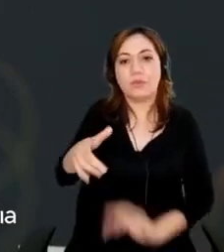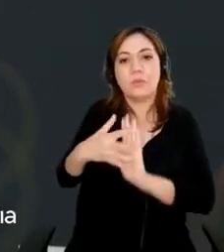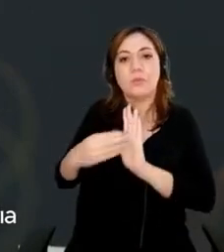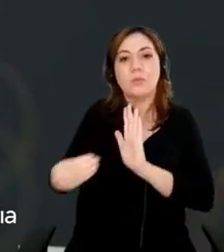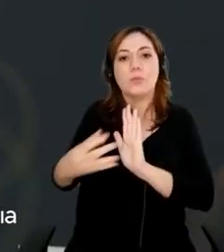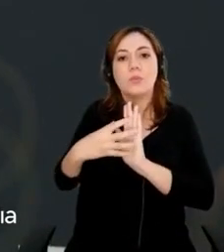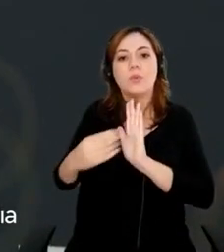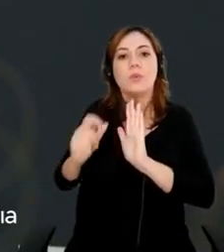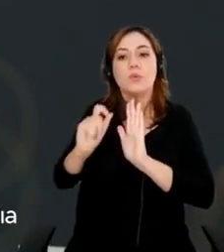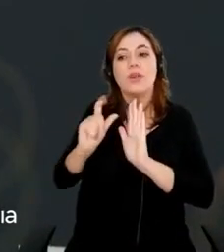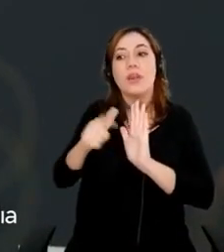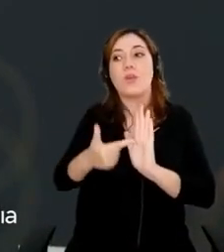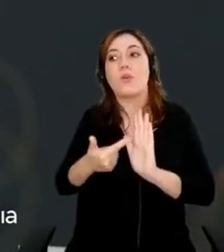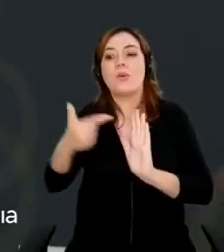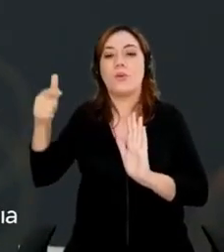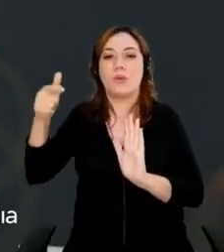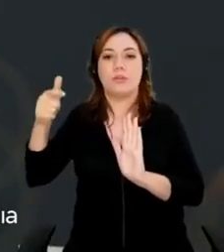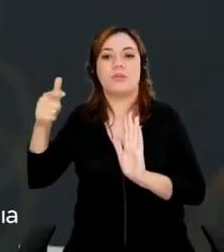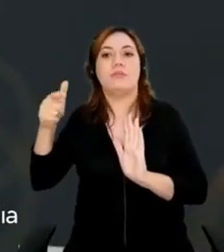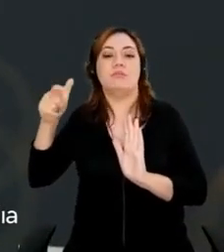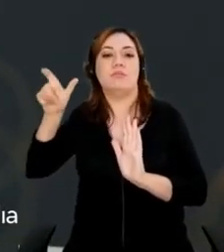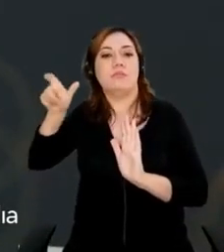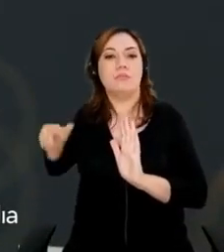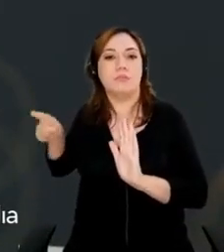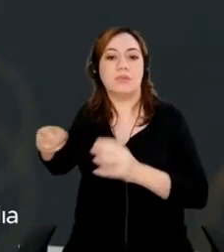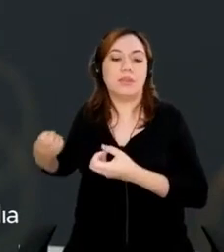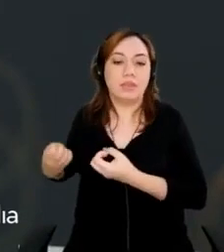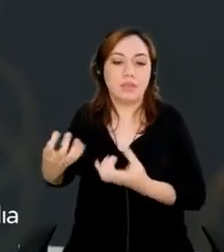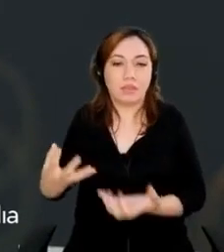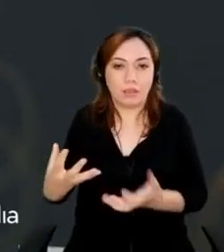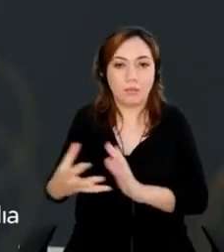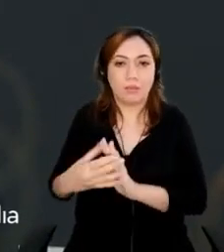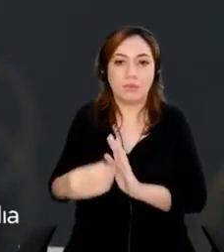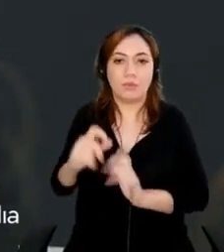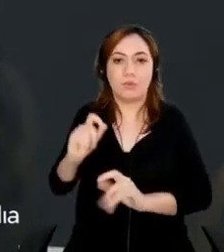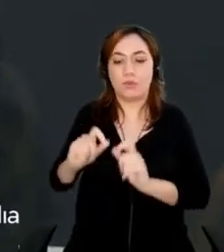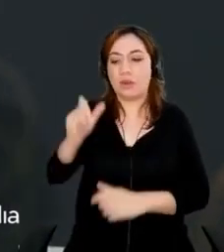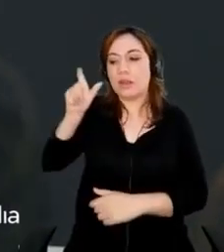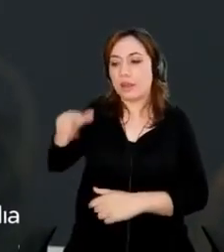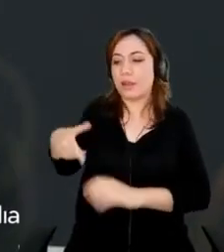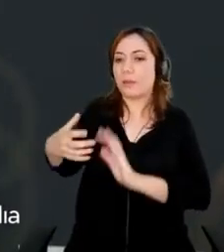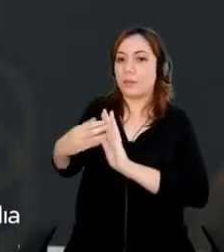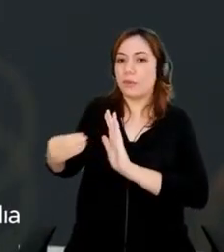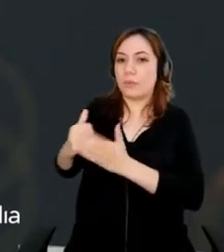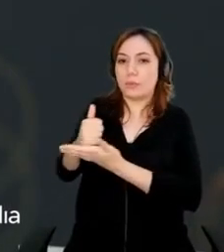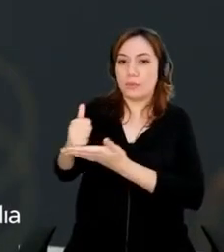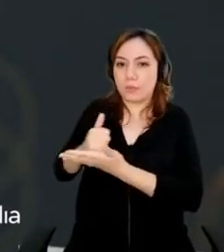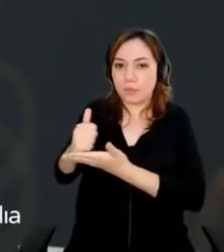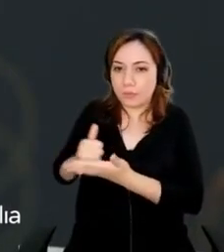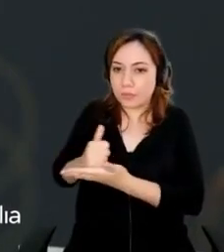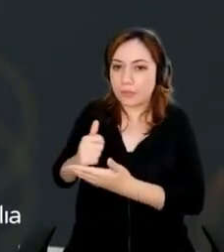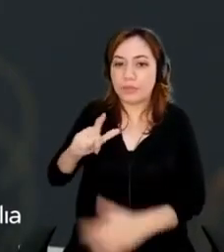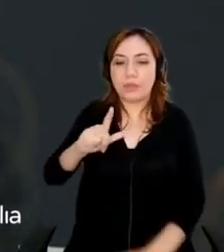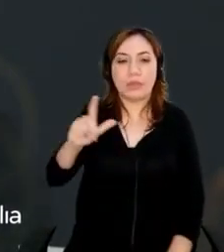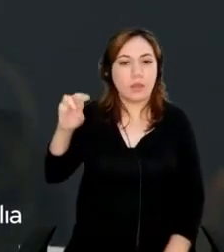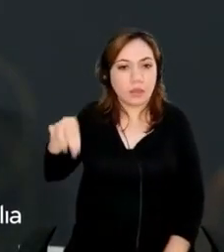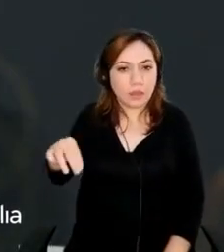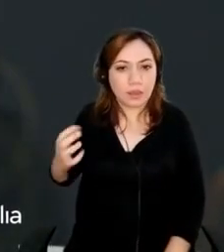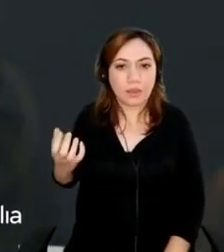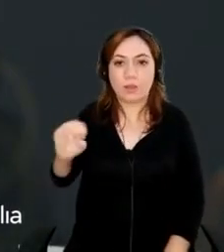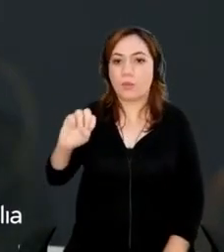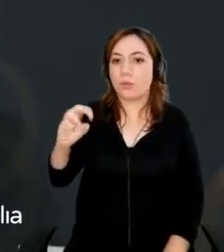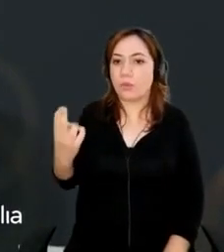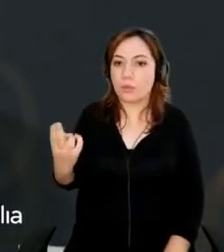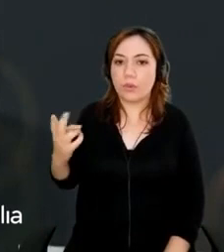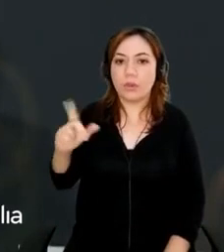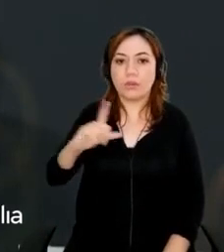party. So somebody else is developing the foundation model, the LLM, or the image diffusion model, or whatever